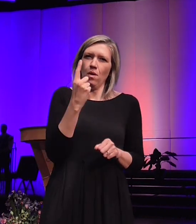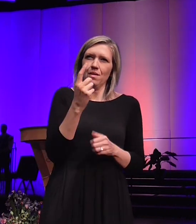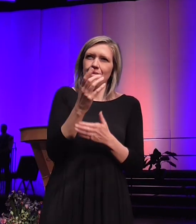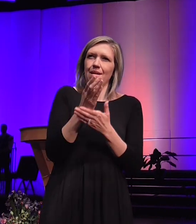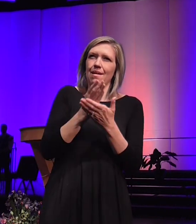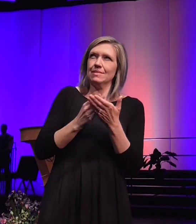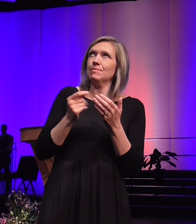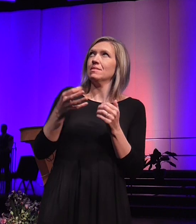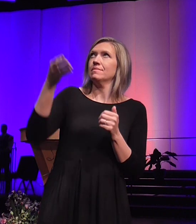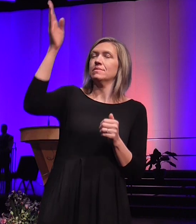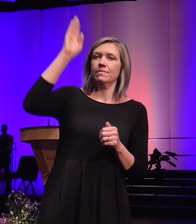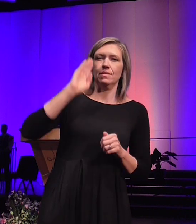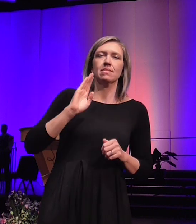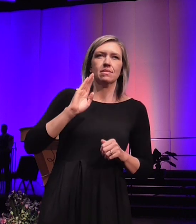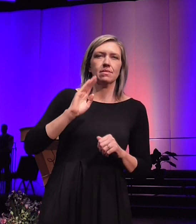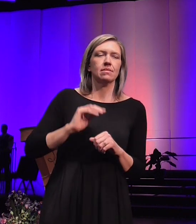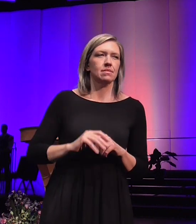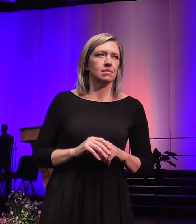of the divine.